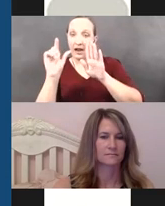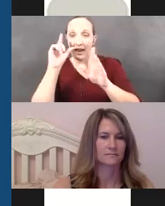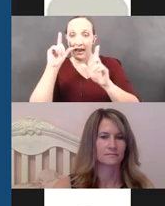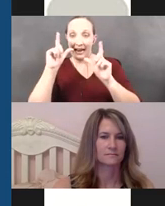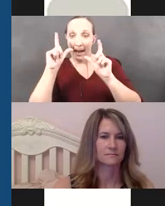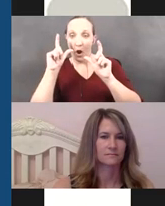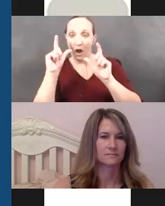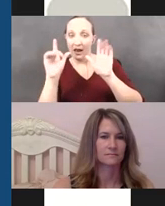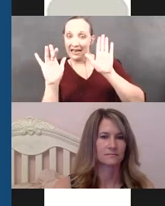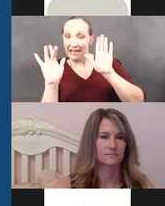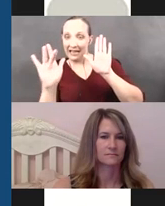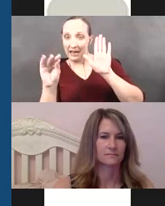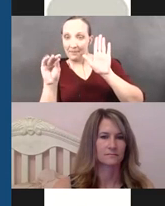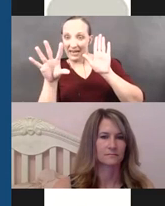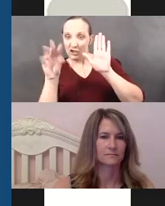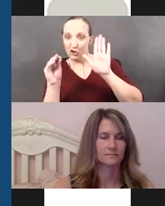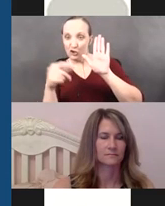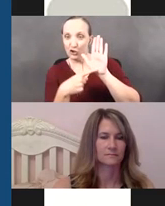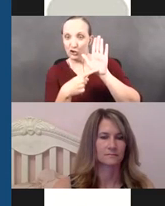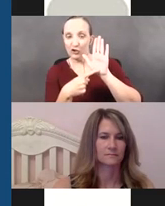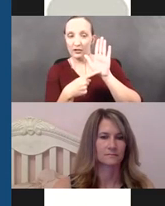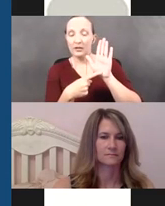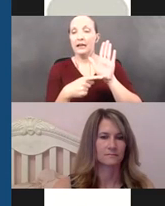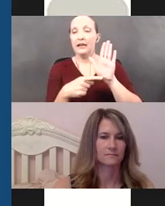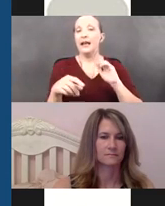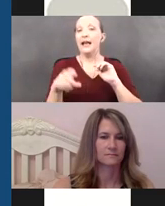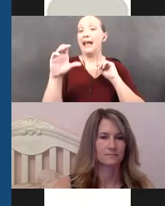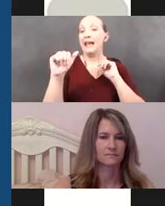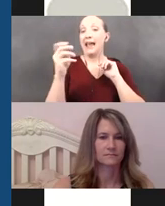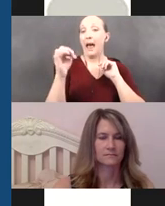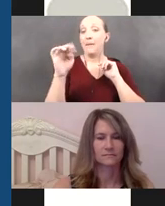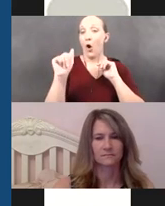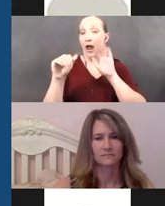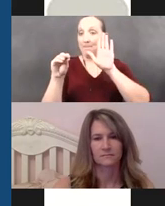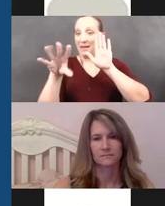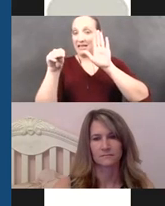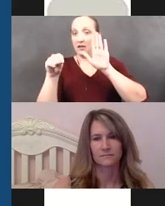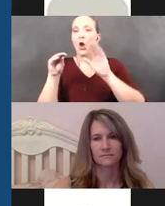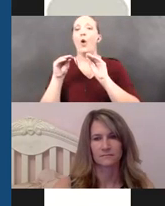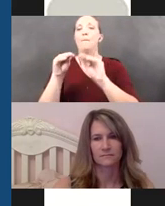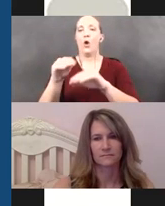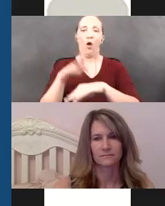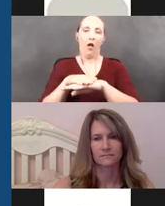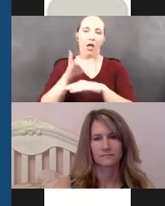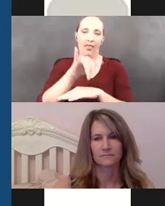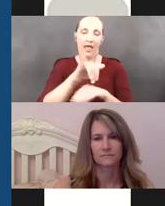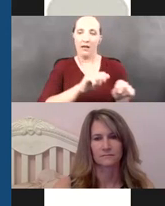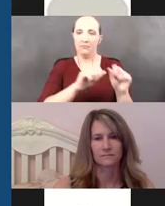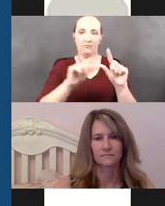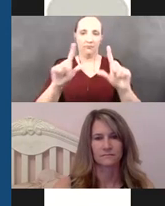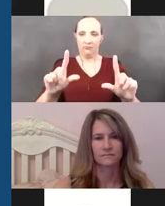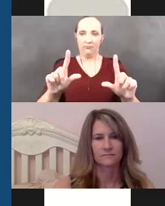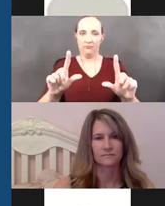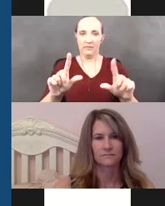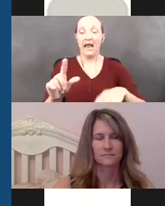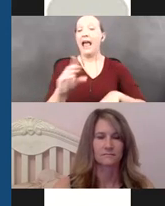clic en a el icono de photo. cámara para tomar la foto. This will immediately paste that Esto photo onto the inmediatamente page. pega la And foto just a la like all the